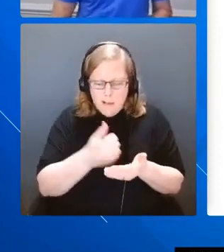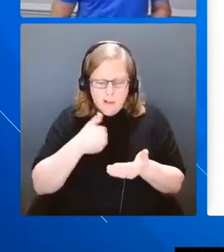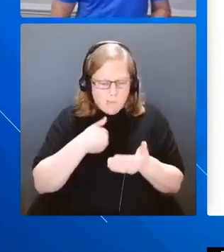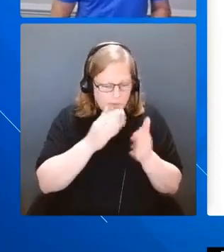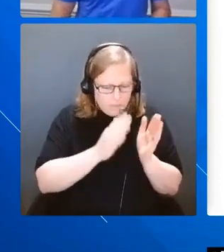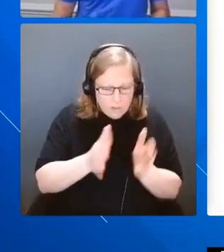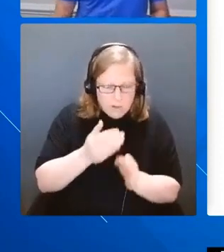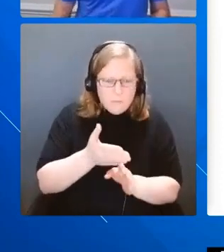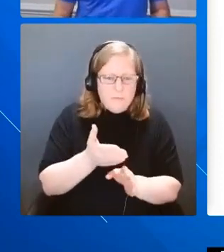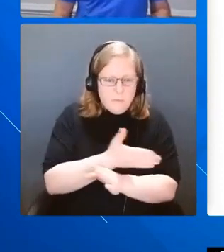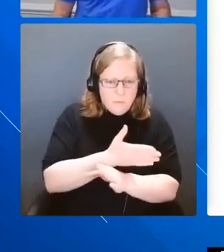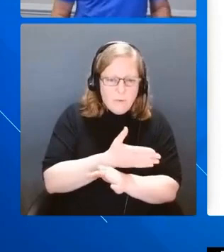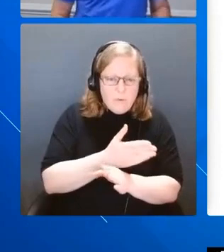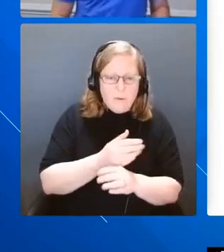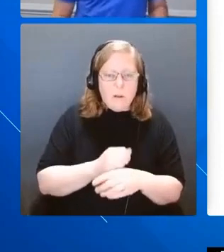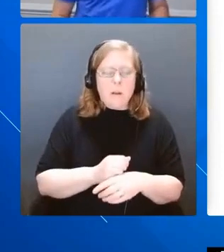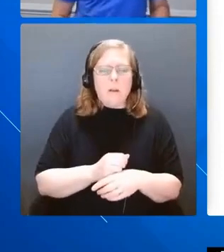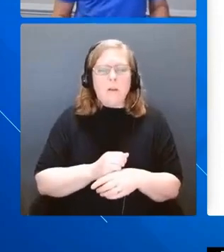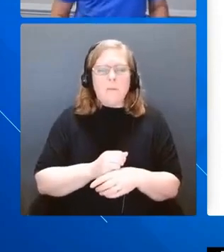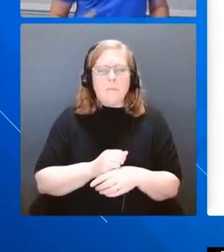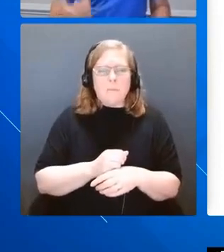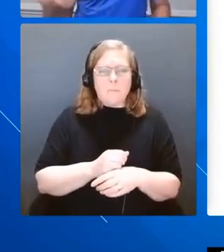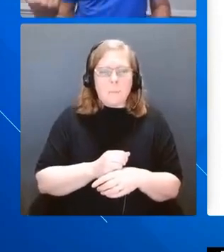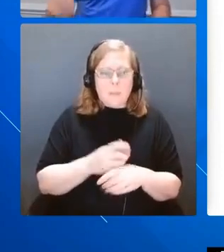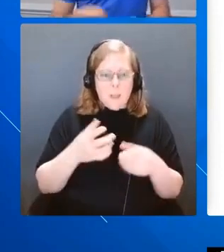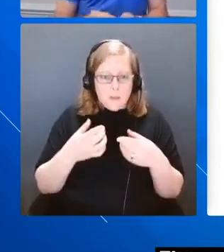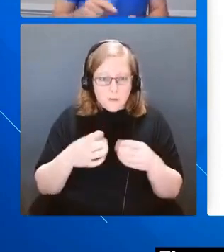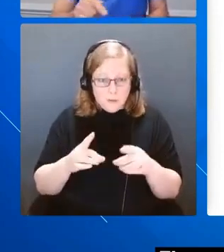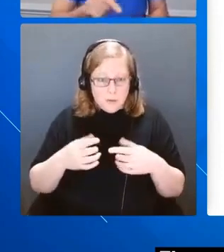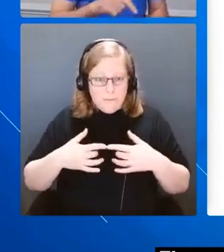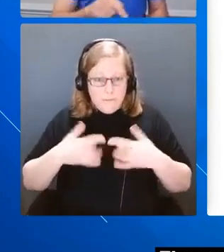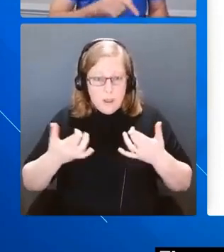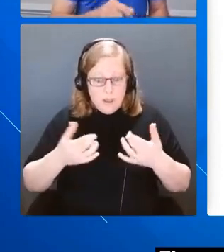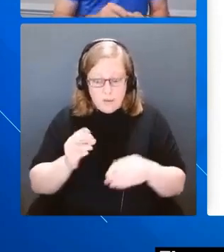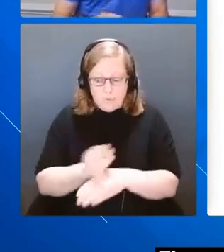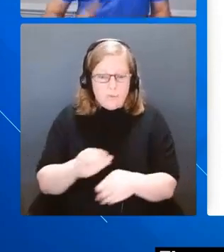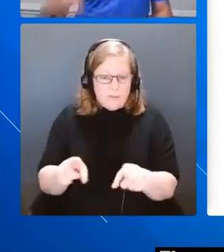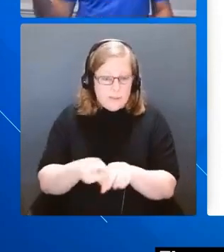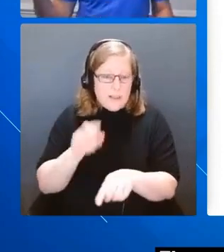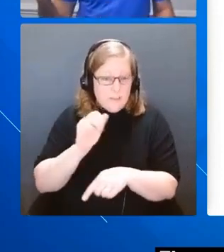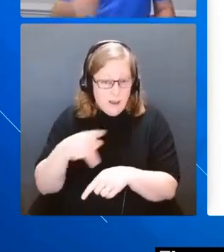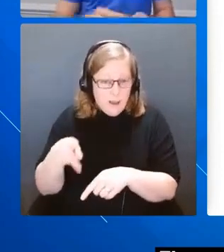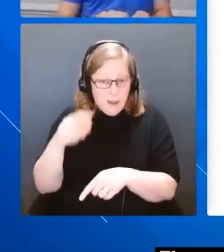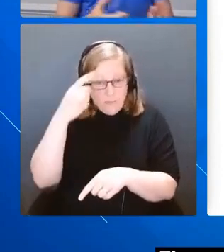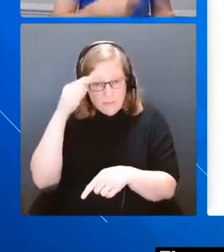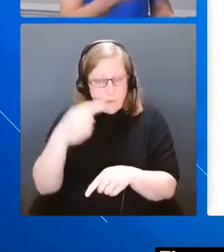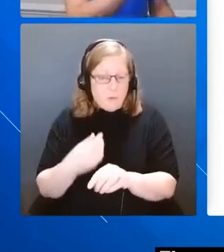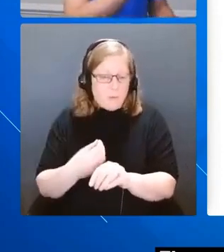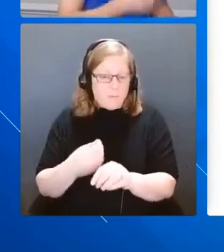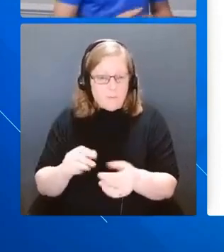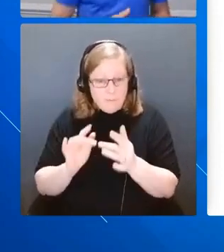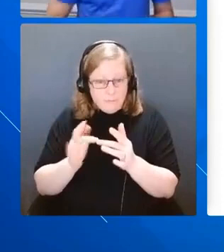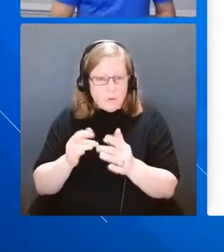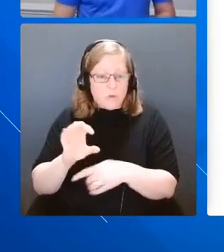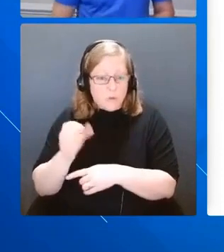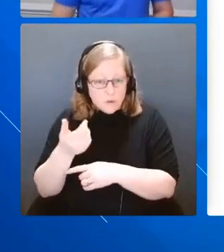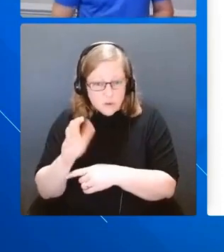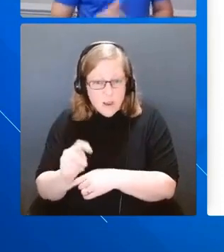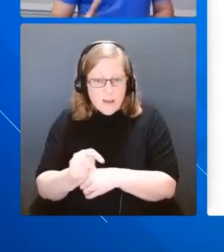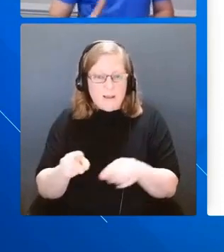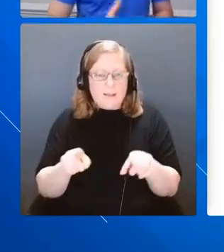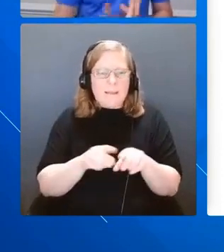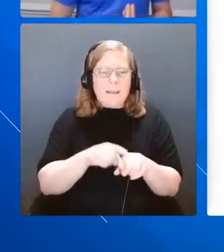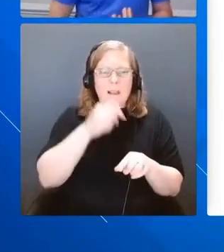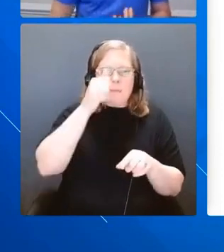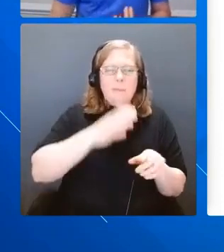time. During the event, the apps facilitate, I mentioned earlier about like virtual chat. The guy with PTSD who sat next to me in the back of the